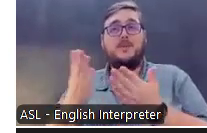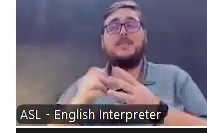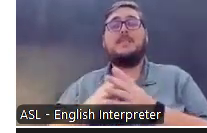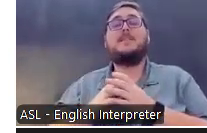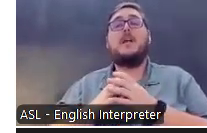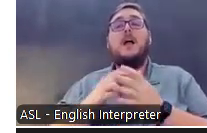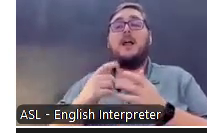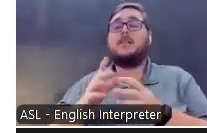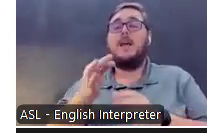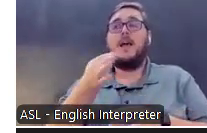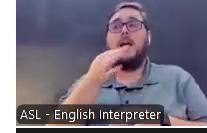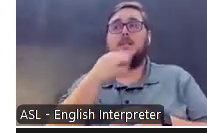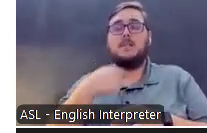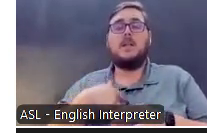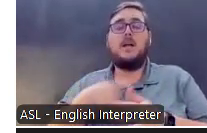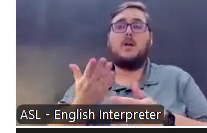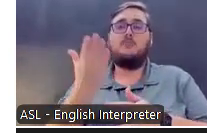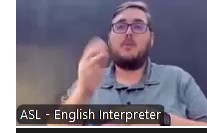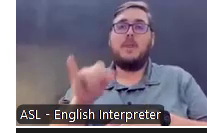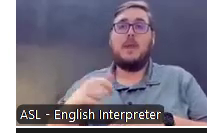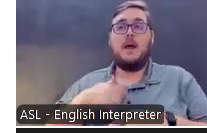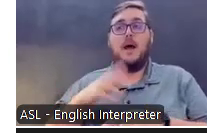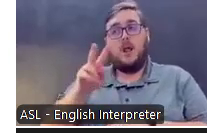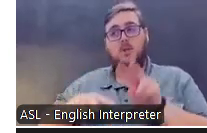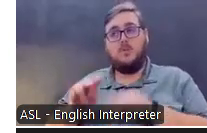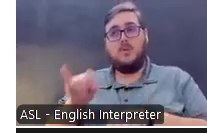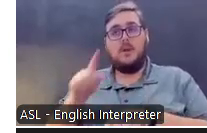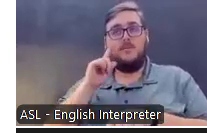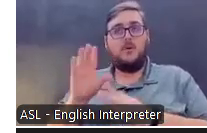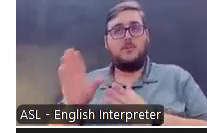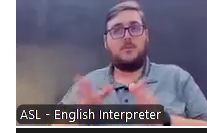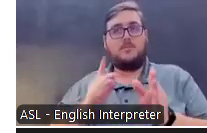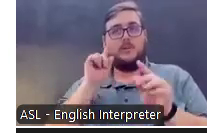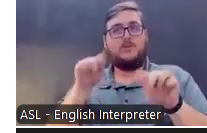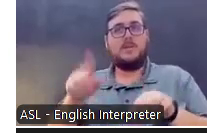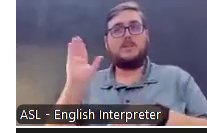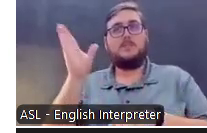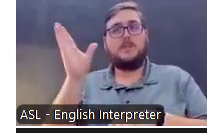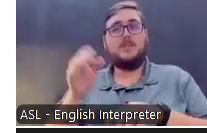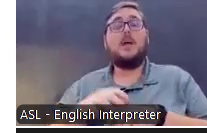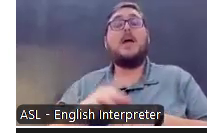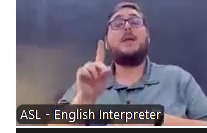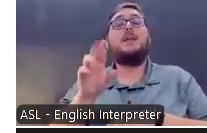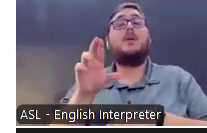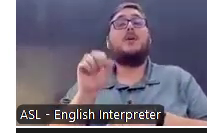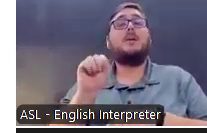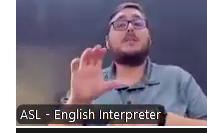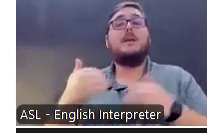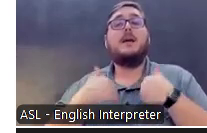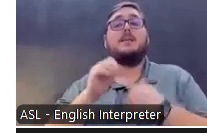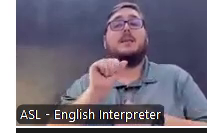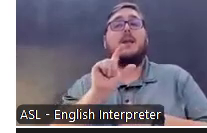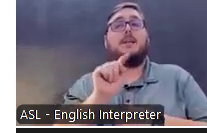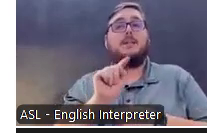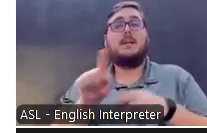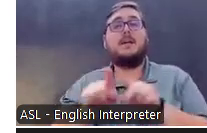of this presentation. And Disability Rights South Carolina has an AT and special education resource that can be found